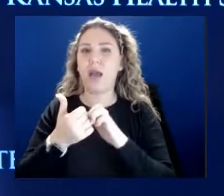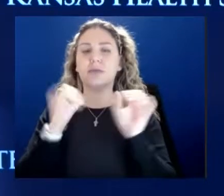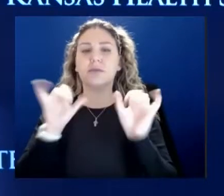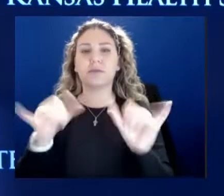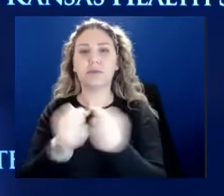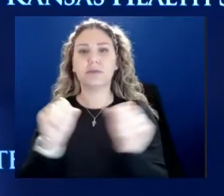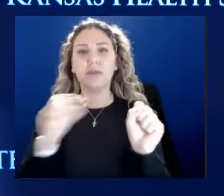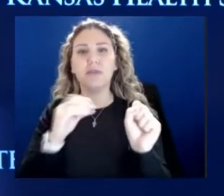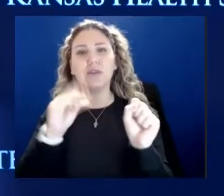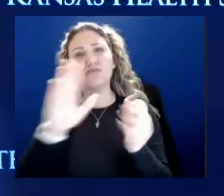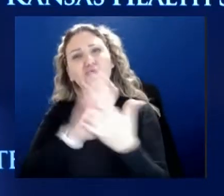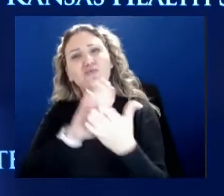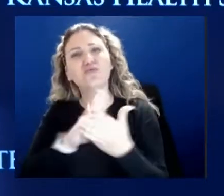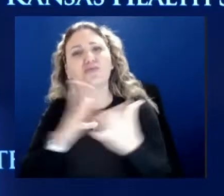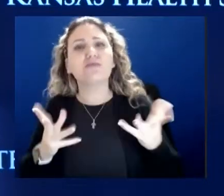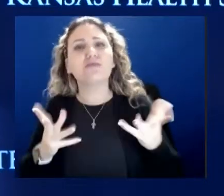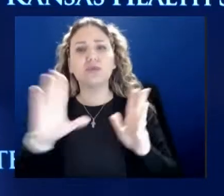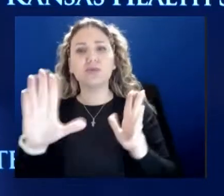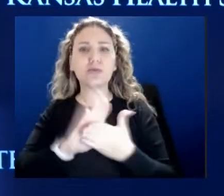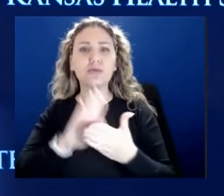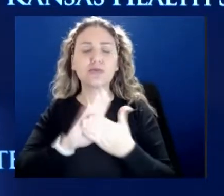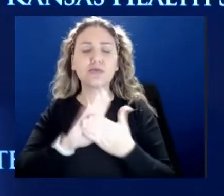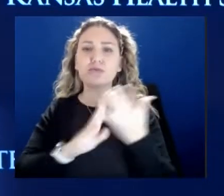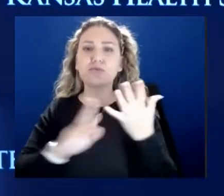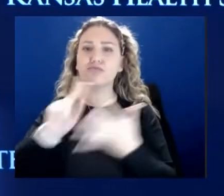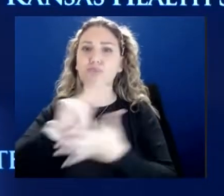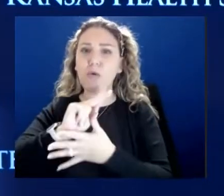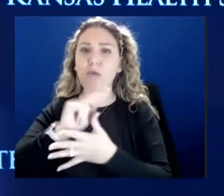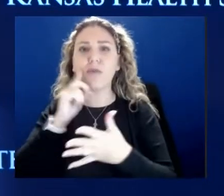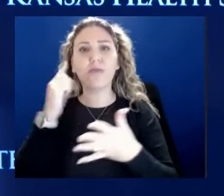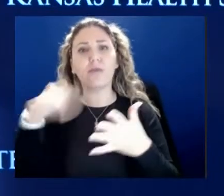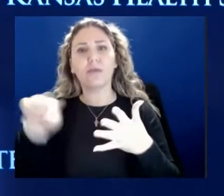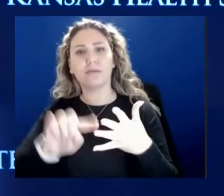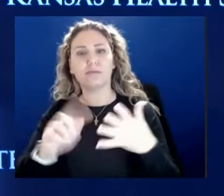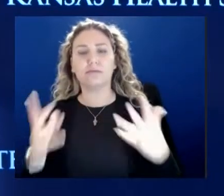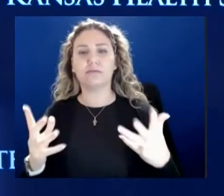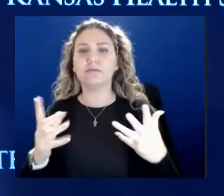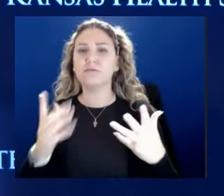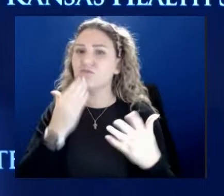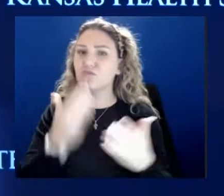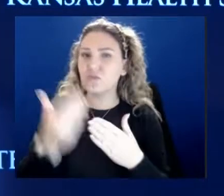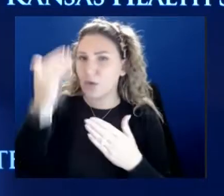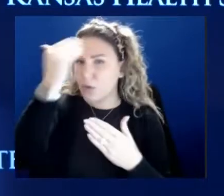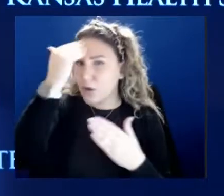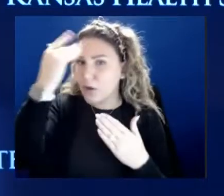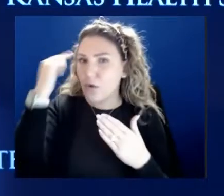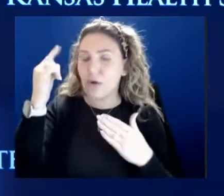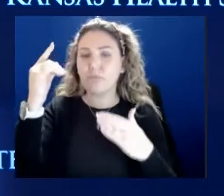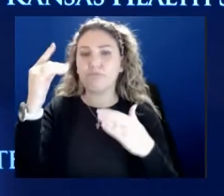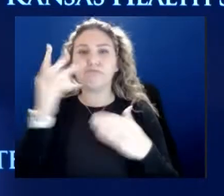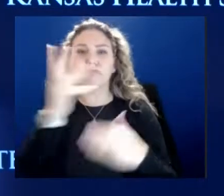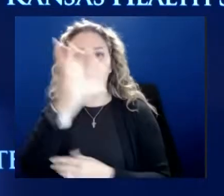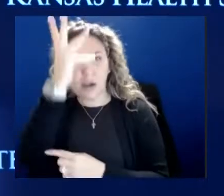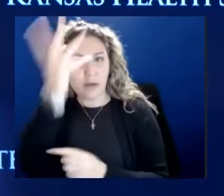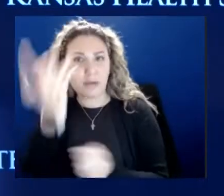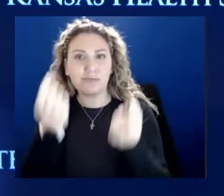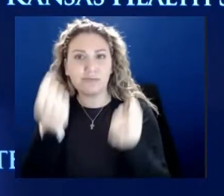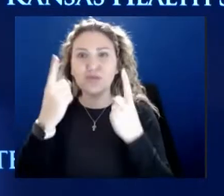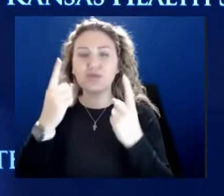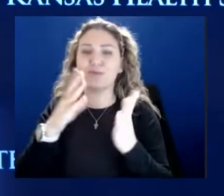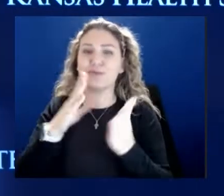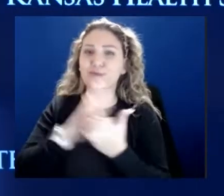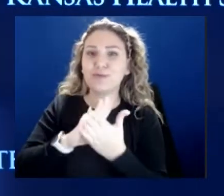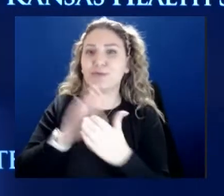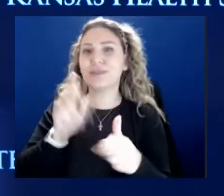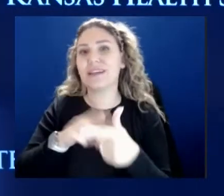do your schools do about safety and training. So having a really good awareness for parents to understand what the schools do so you can then incorporate that